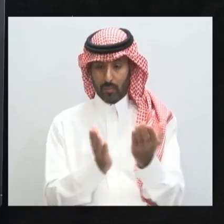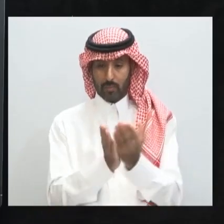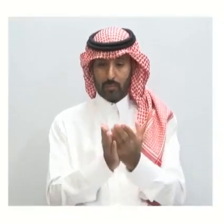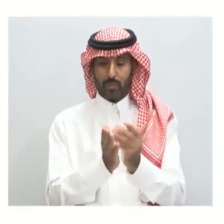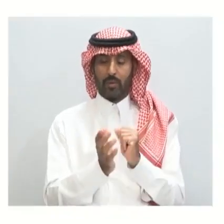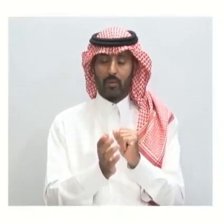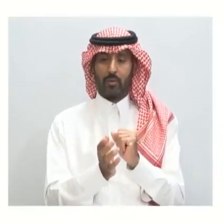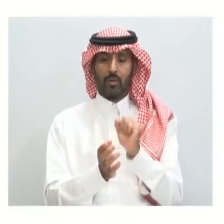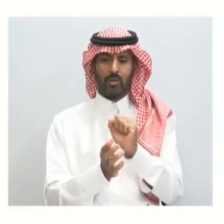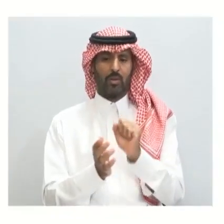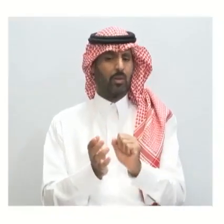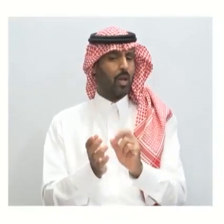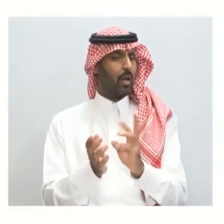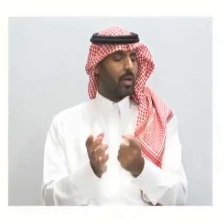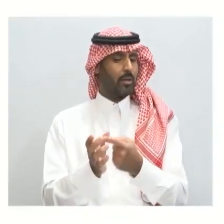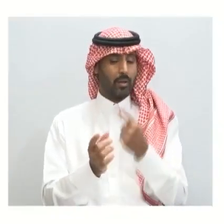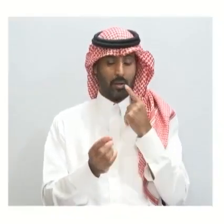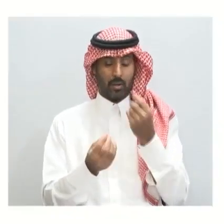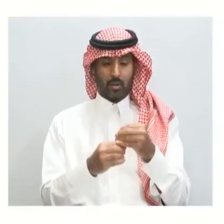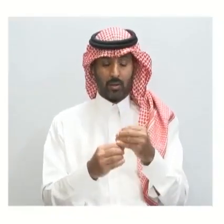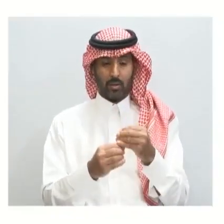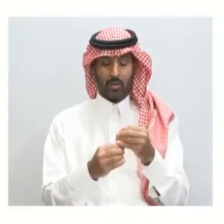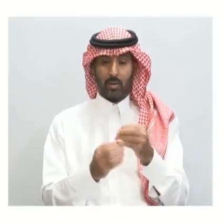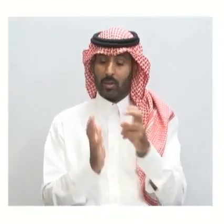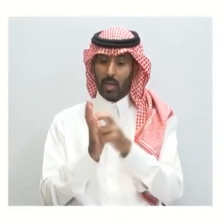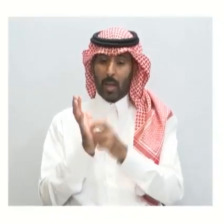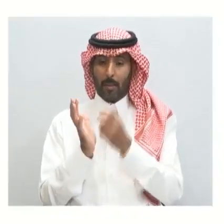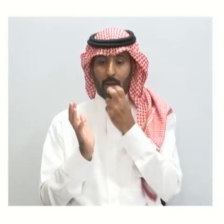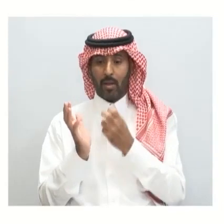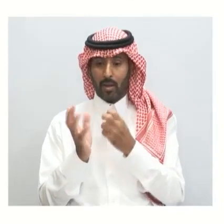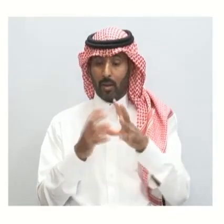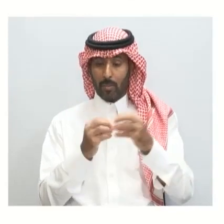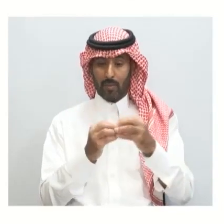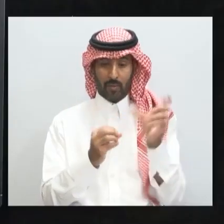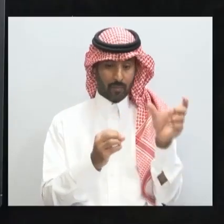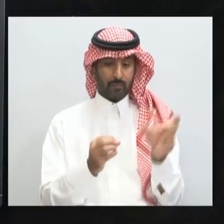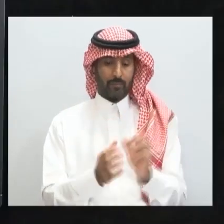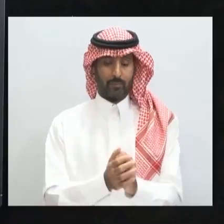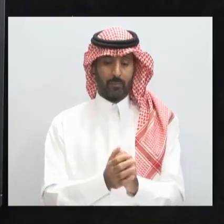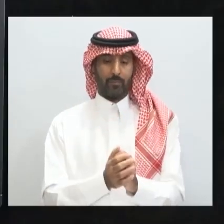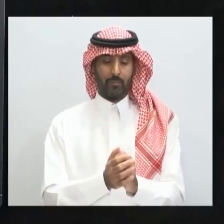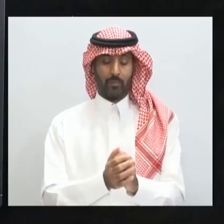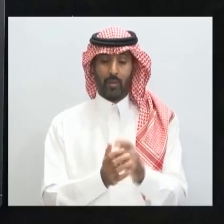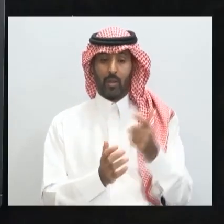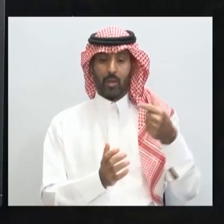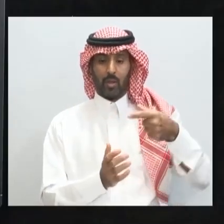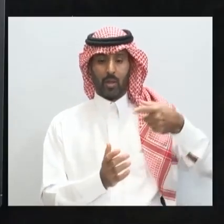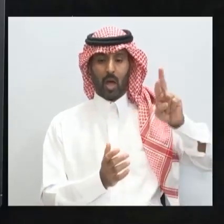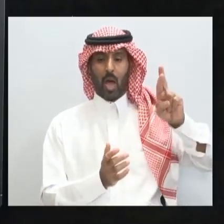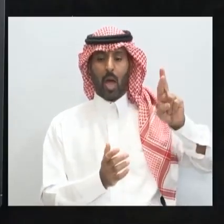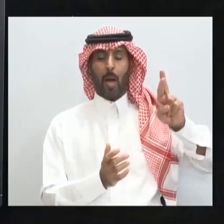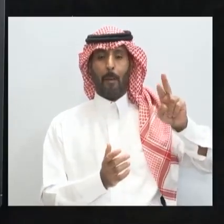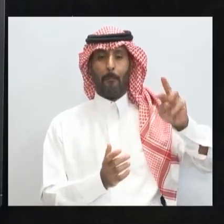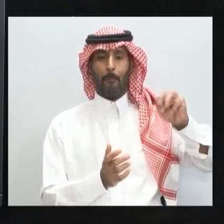to be specifically in, we have here, grammar and for meaning and function. So we have studied in the four units,